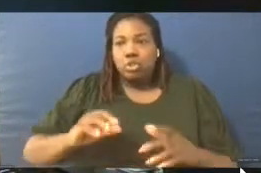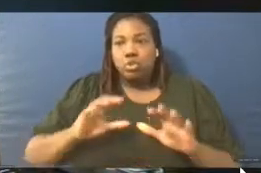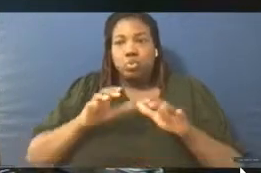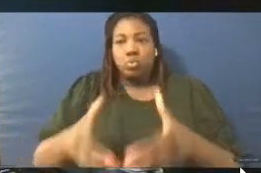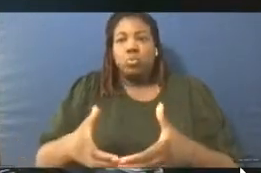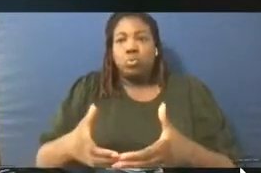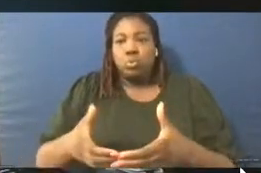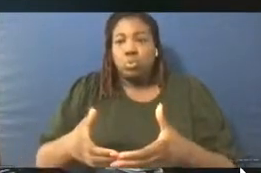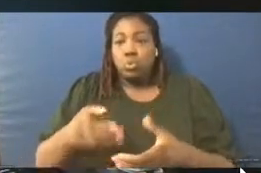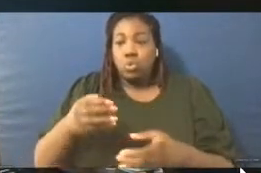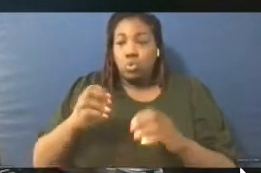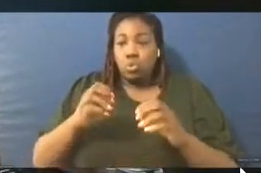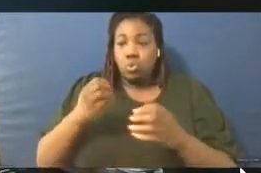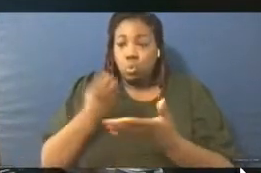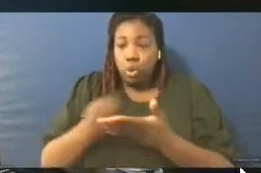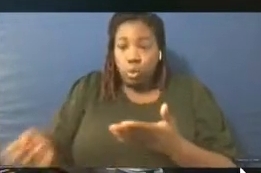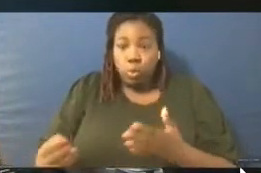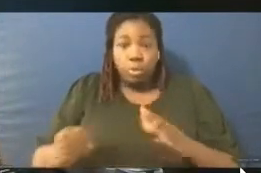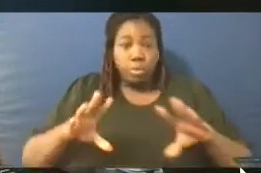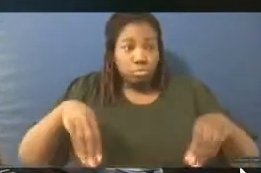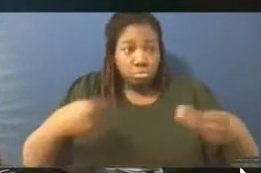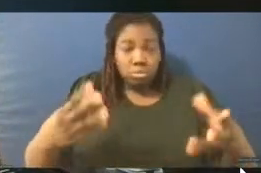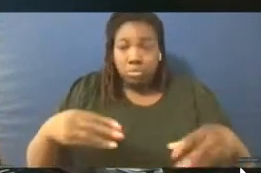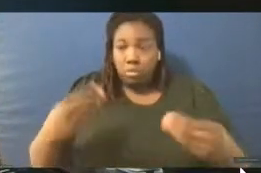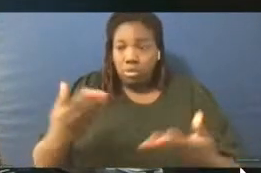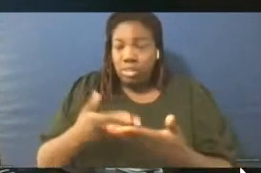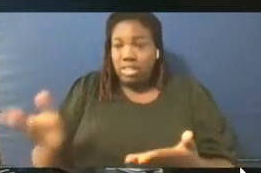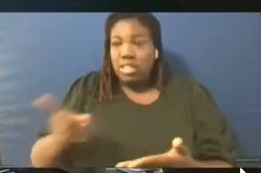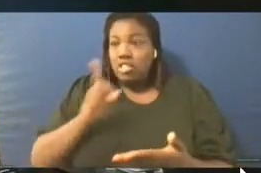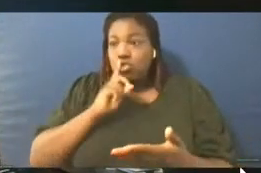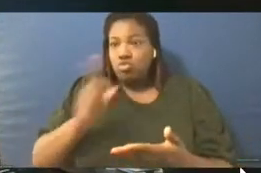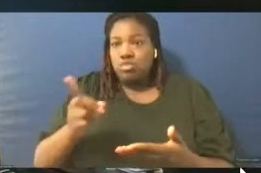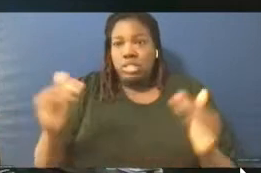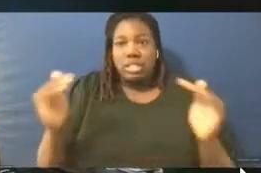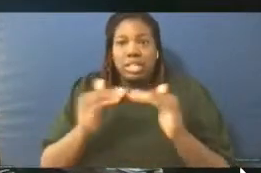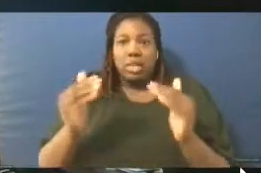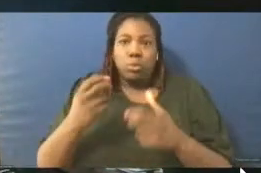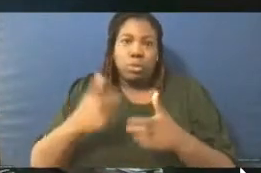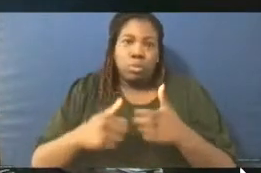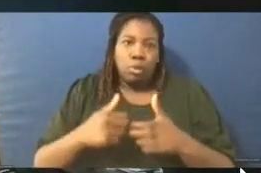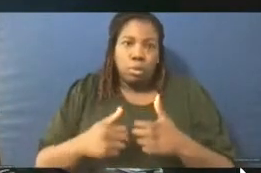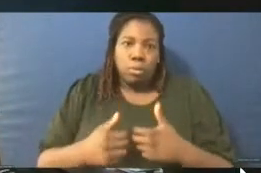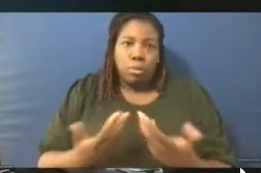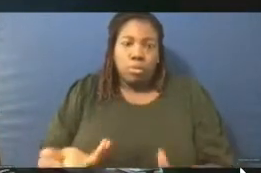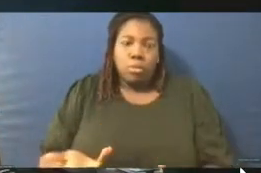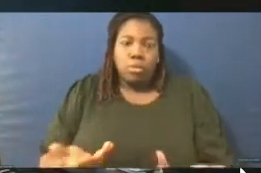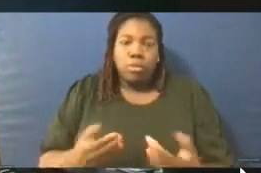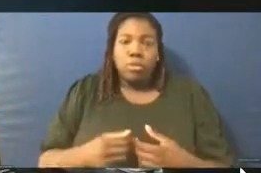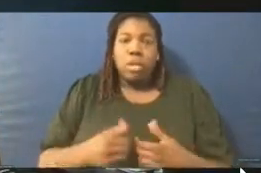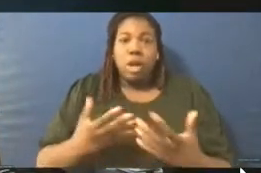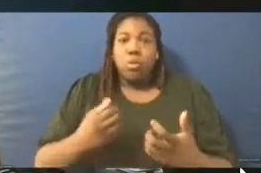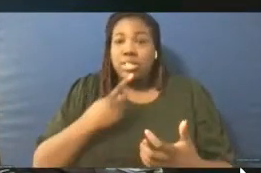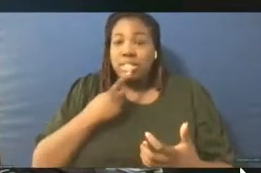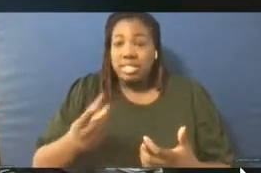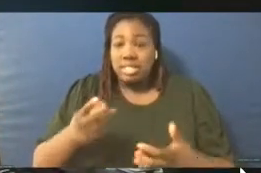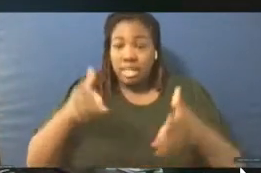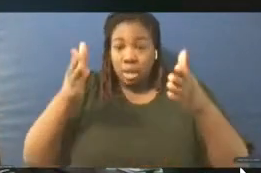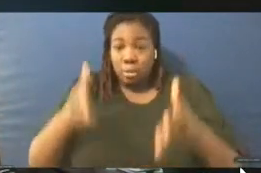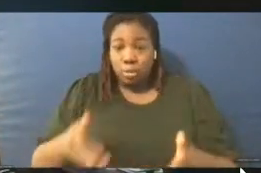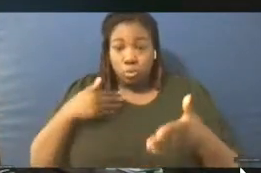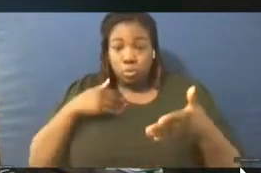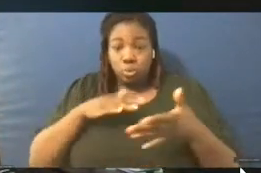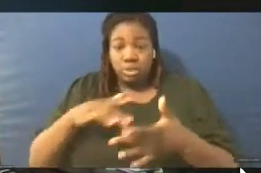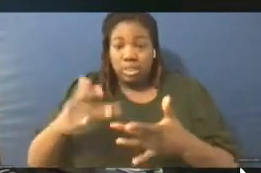people with the things they need to protect themselves is in fact an equity issue. But I just like to say, as someone who studied viruses for 40